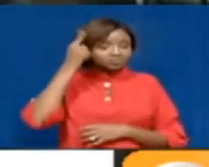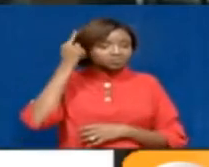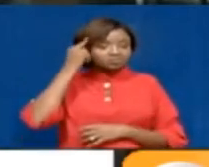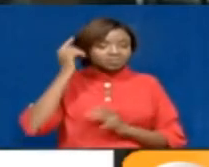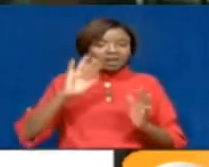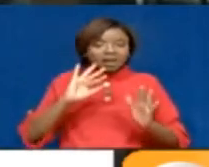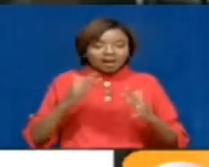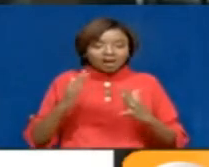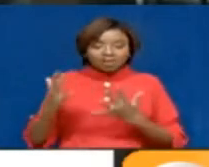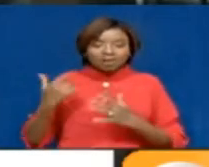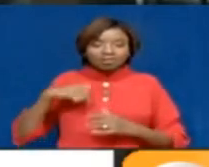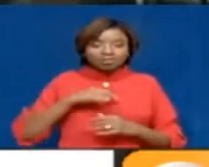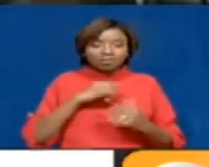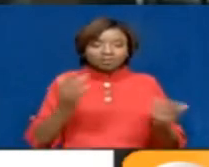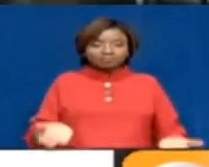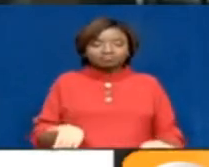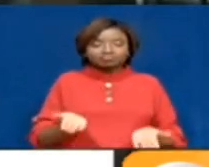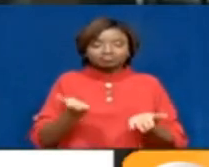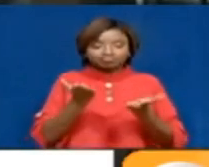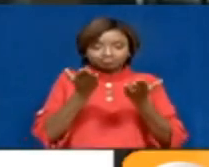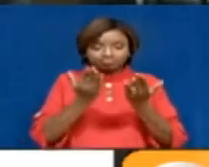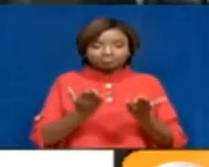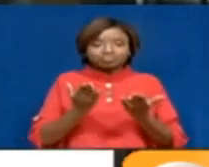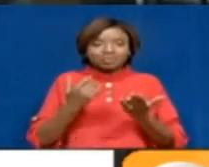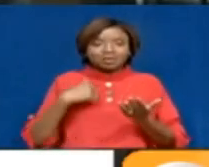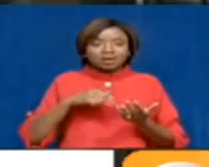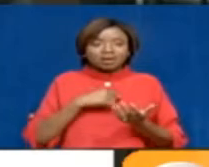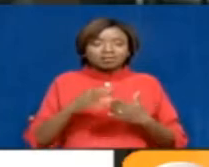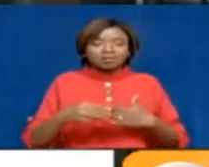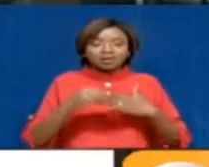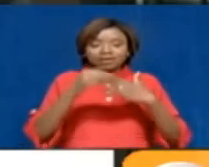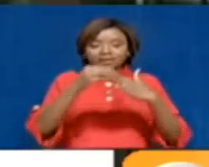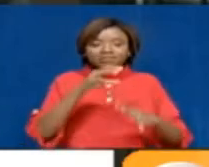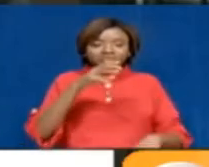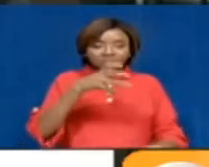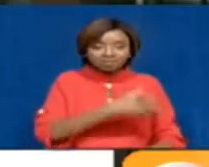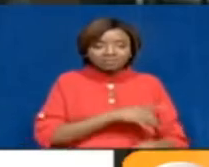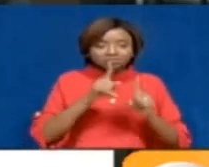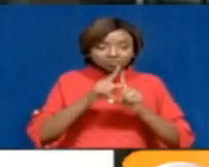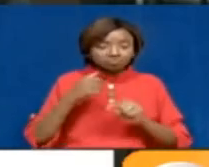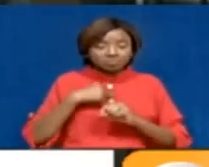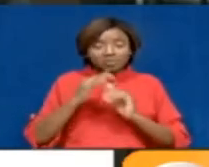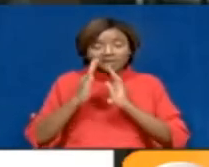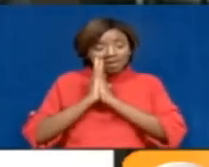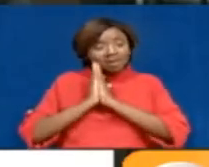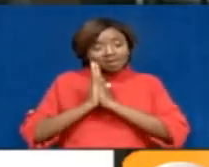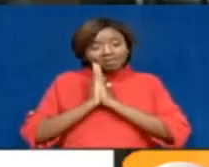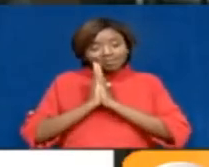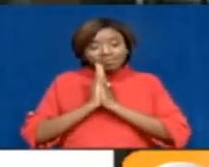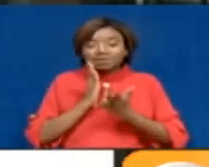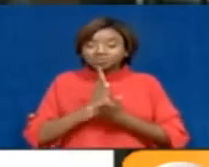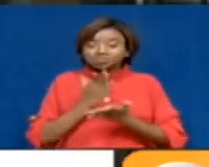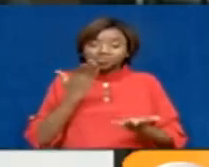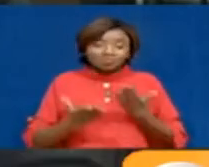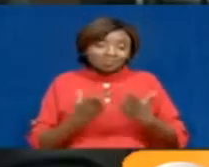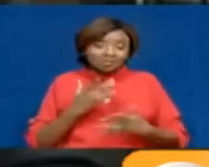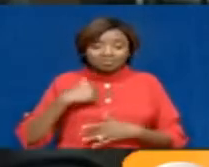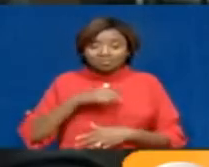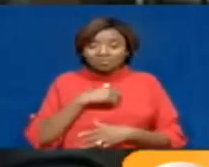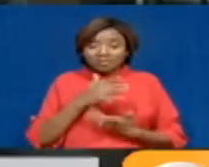our leadership capacities of service capacity. I pray that even though we may not have